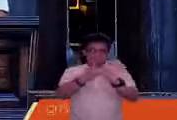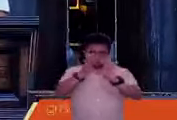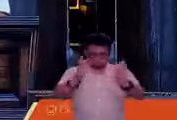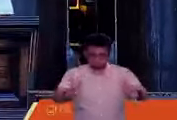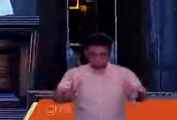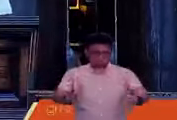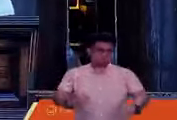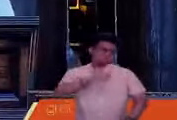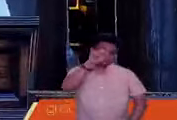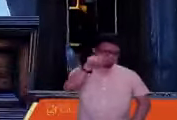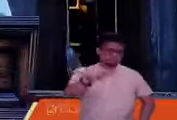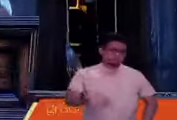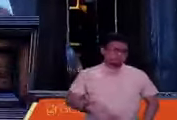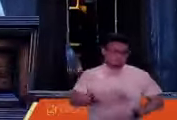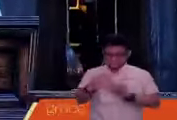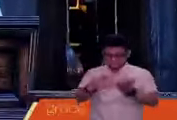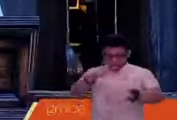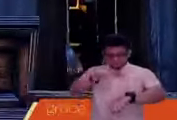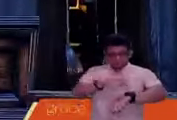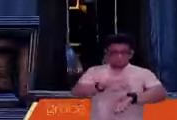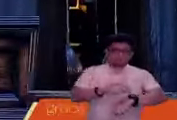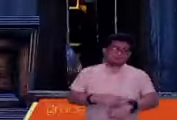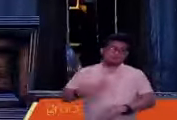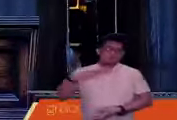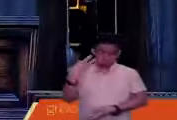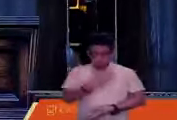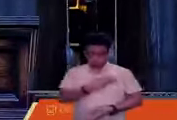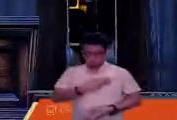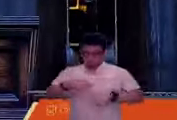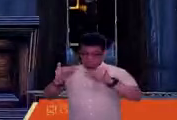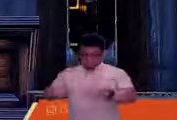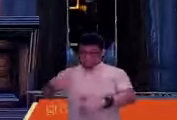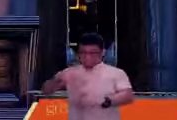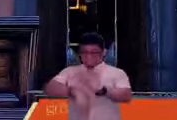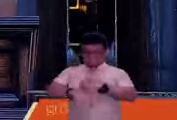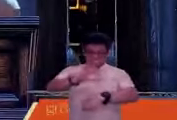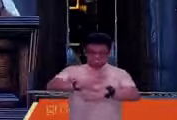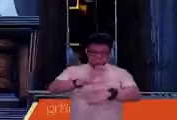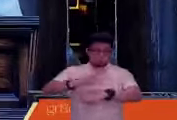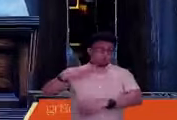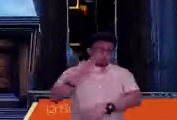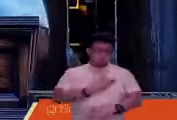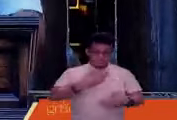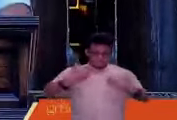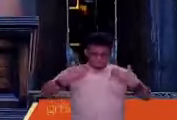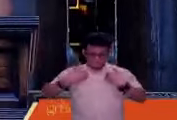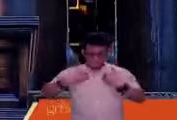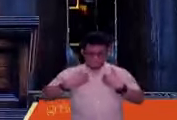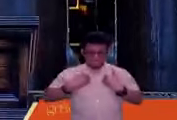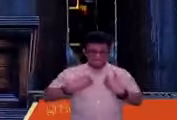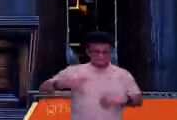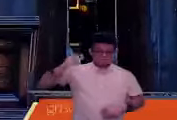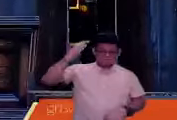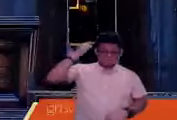Huna-huna ako nuna, mga kaigsuunan, sometimes, kita nga ni Adere, we have theology without